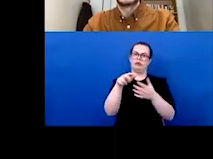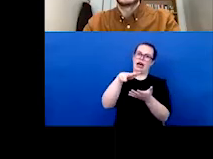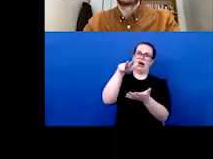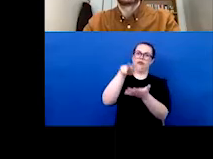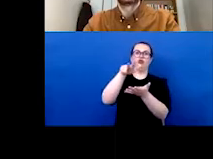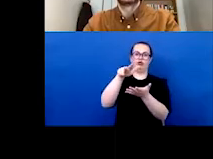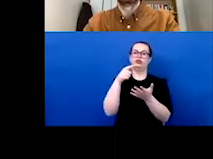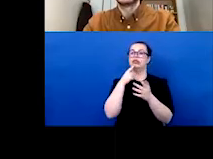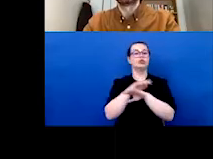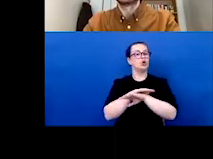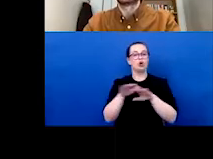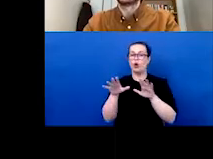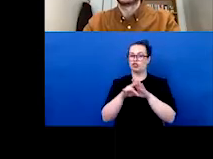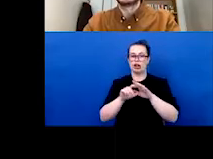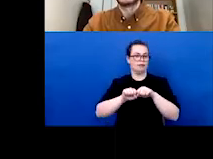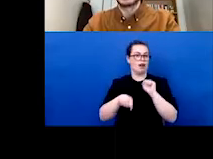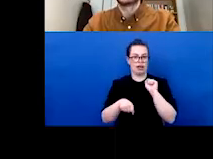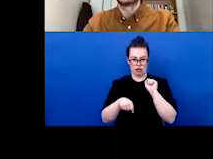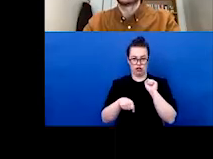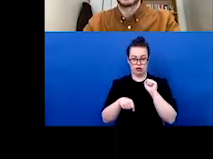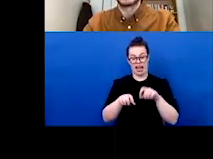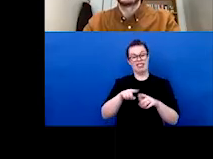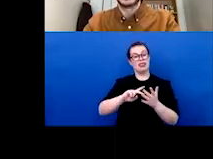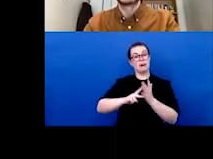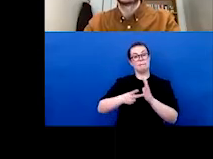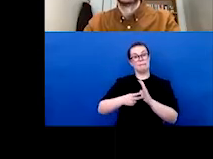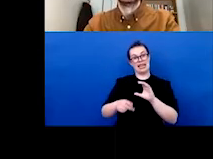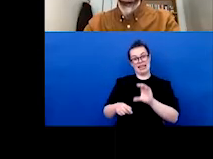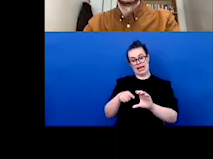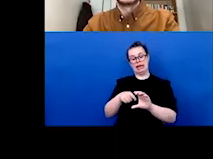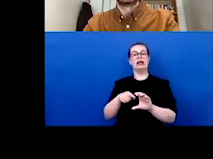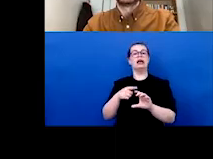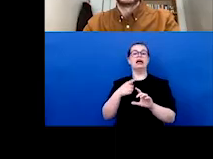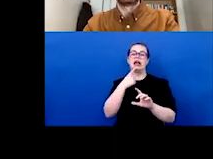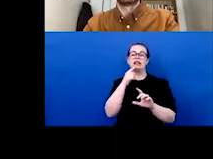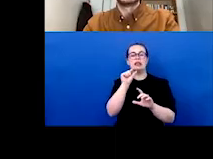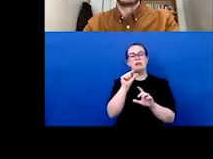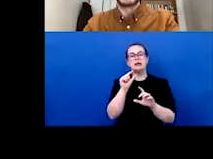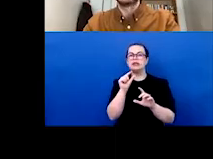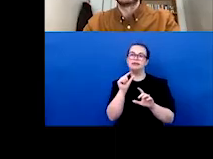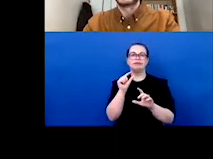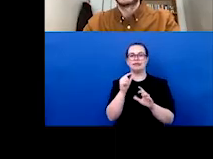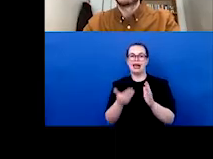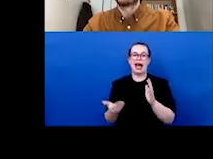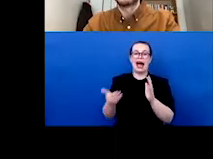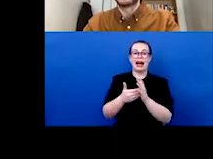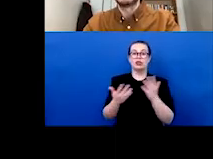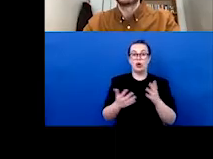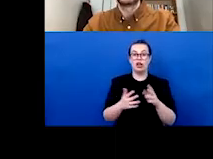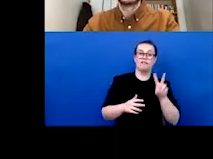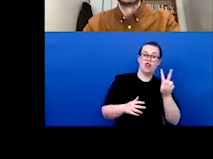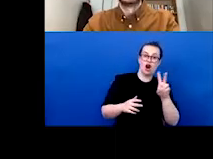violation, the meaning module simply encounters a combination of a verb and argument that it has never